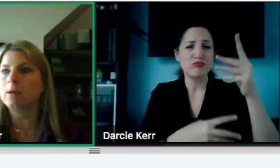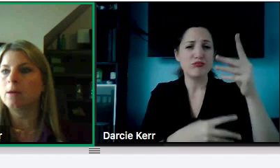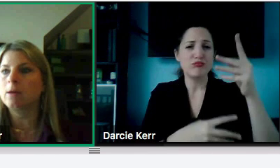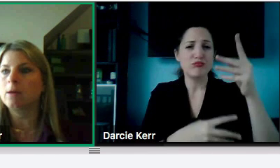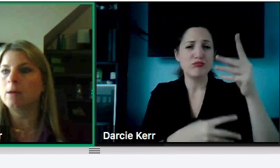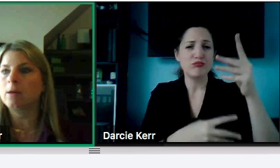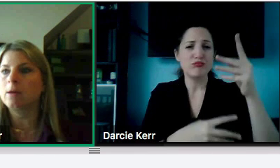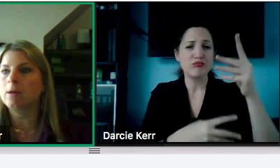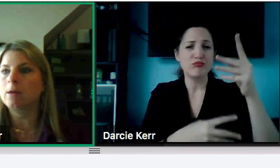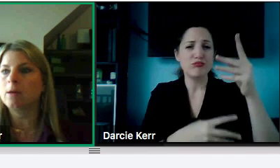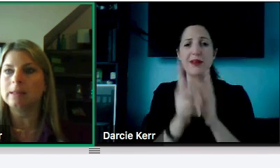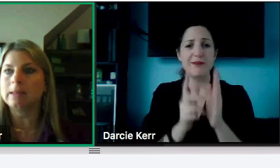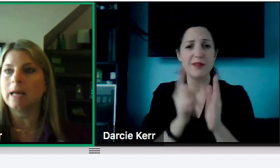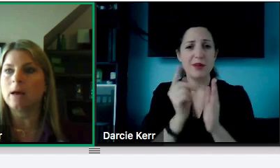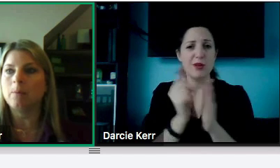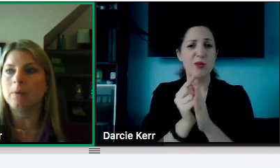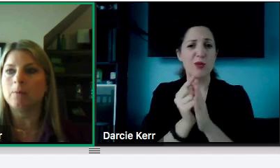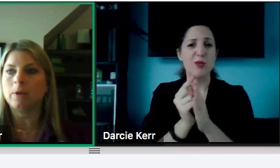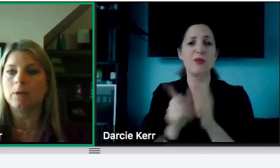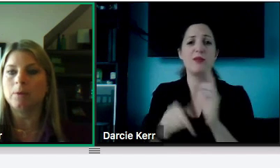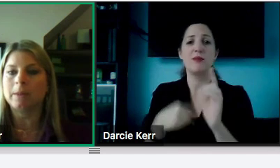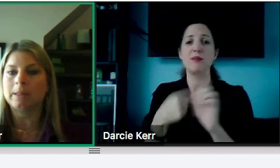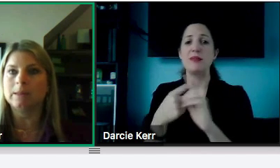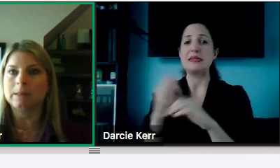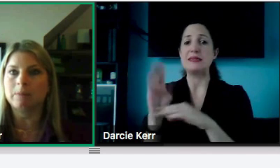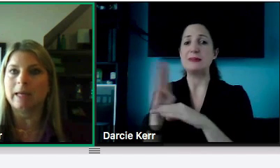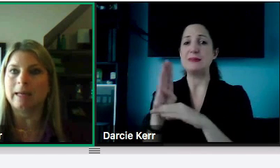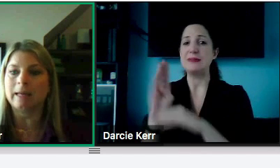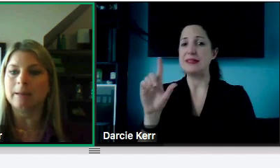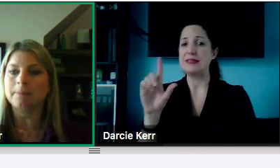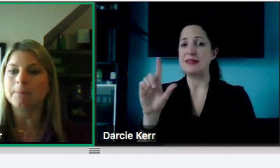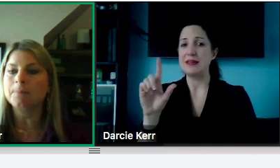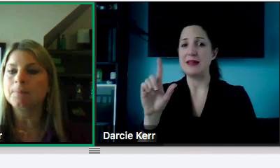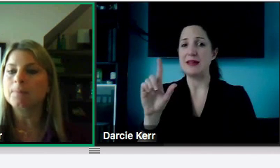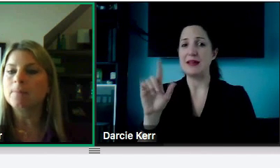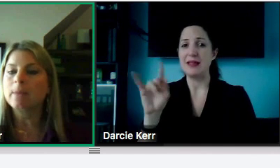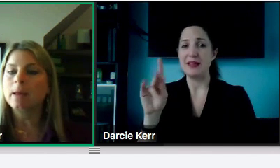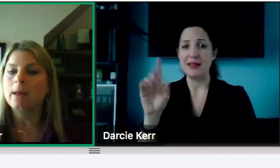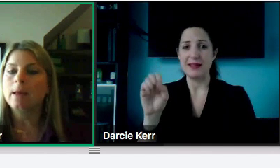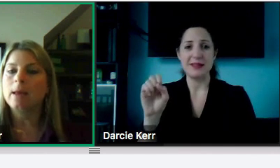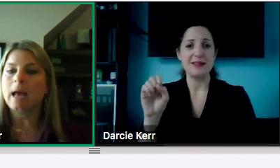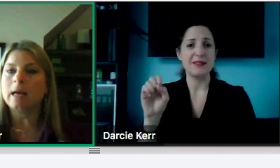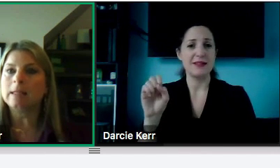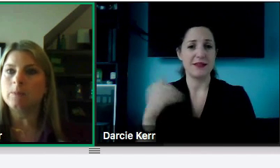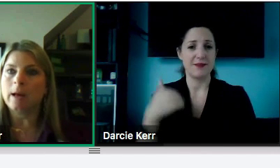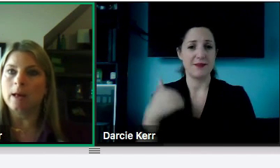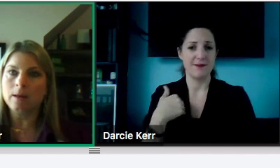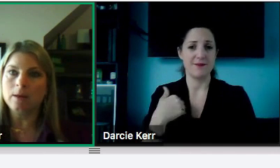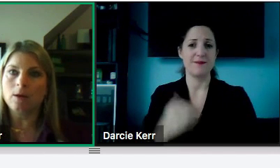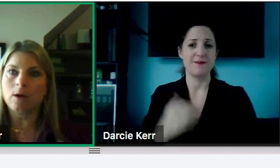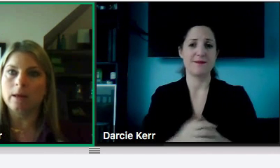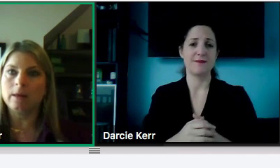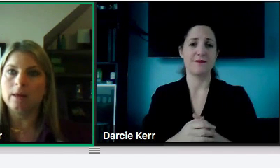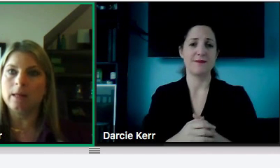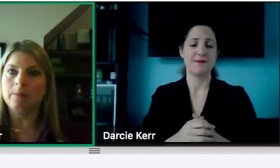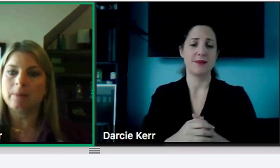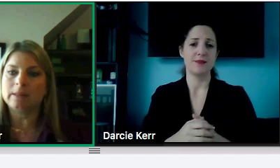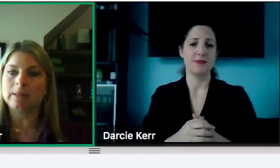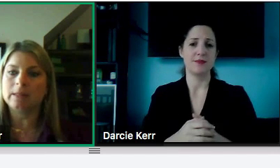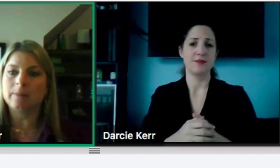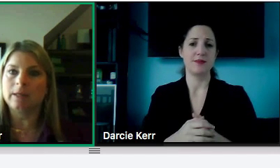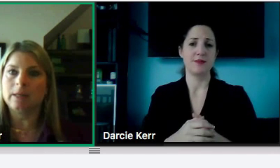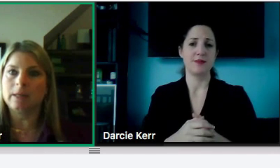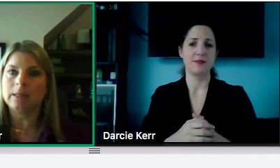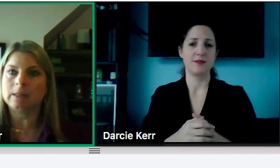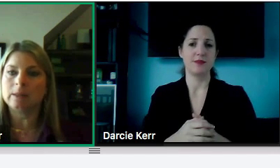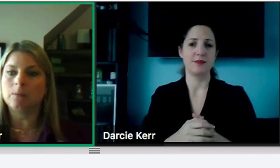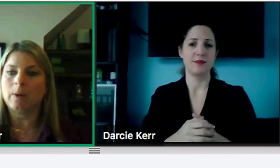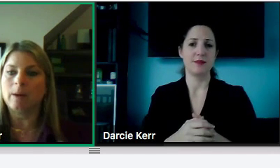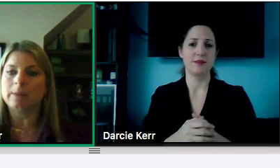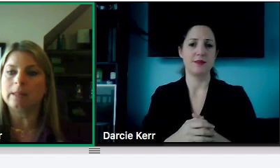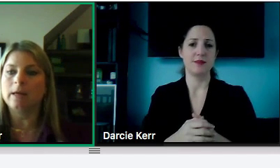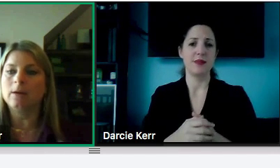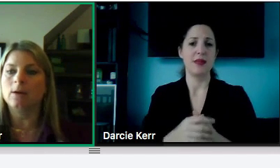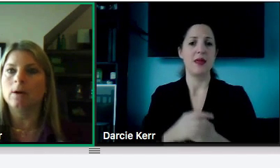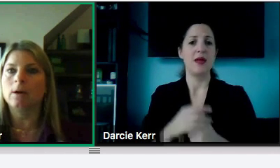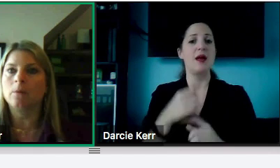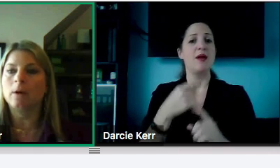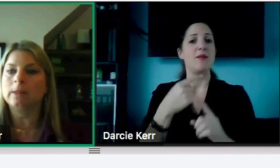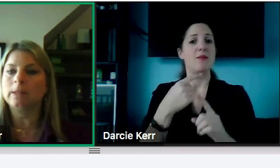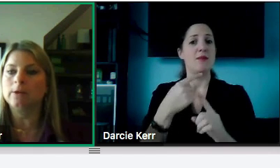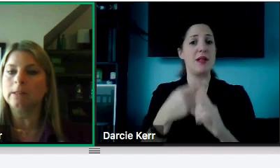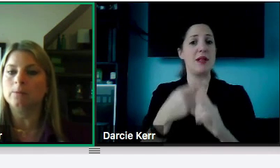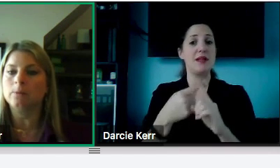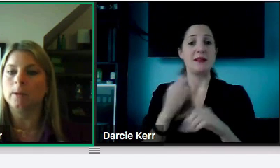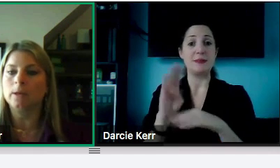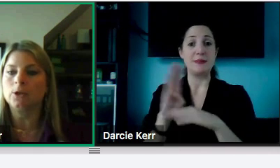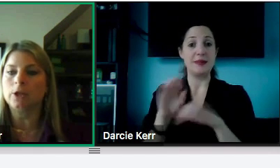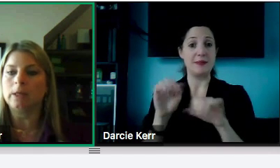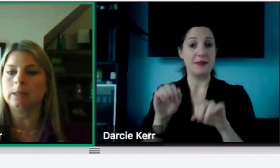of valuable business links to help them with their business planning. As well, on the Business Abilities website